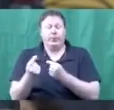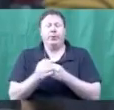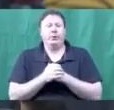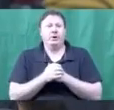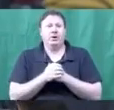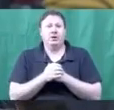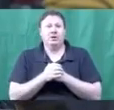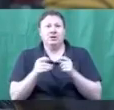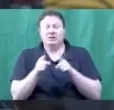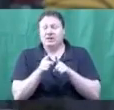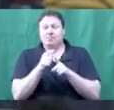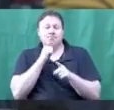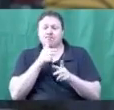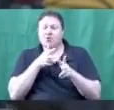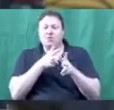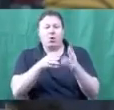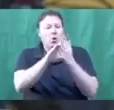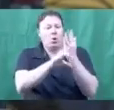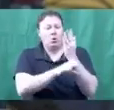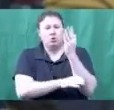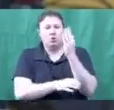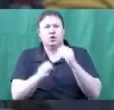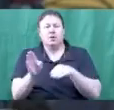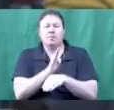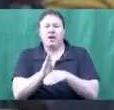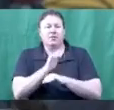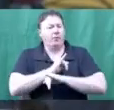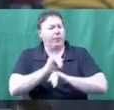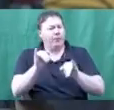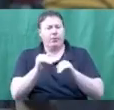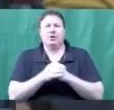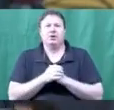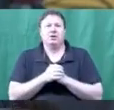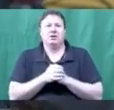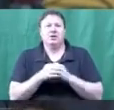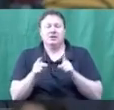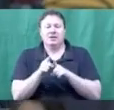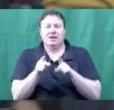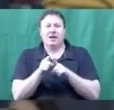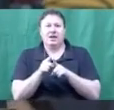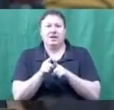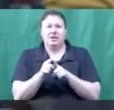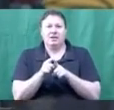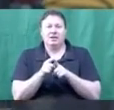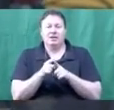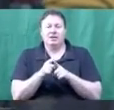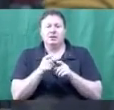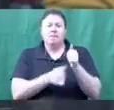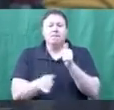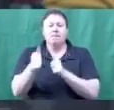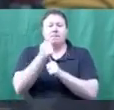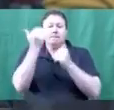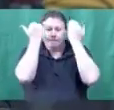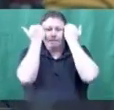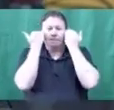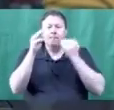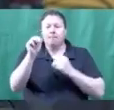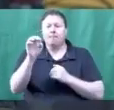serious misconduct. Now, I would like to say again, Chief Justice Mogoeng stated that the public